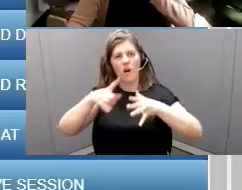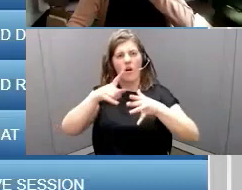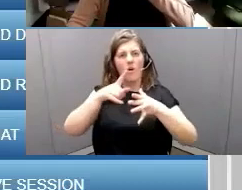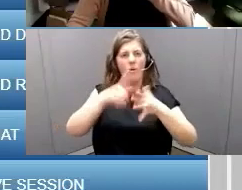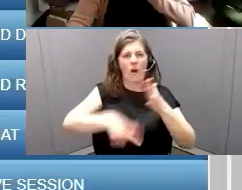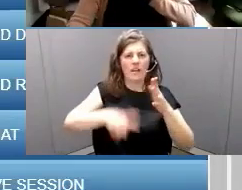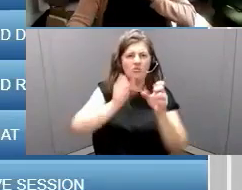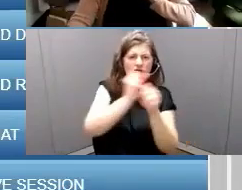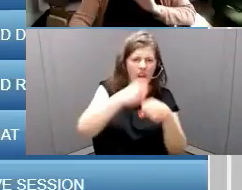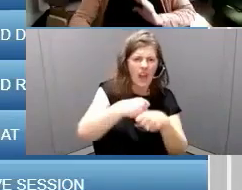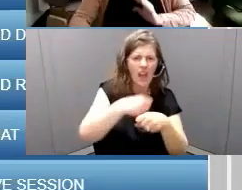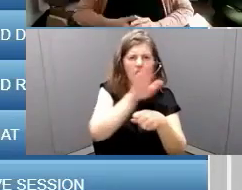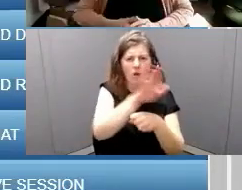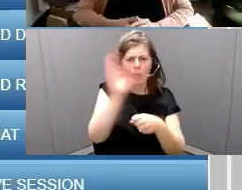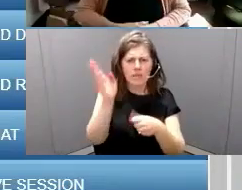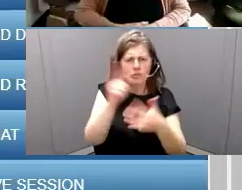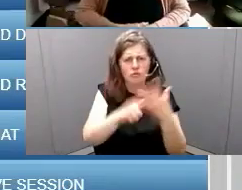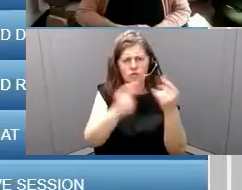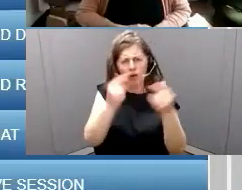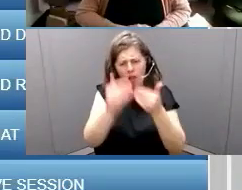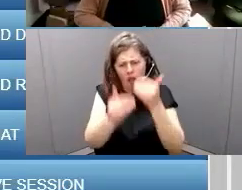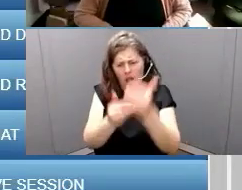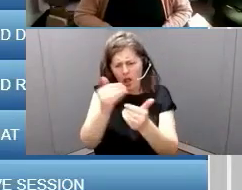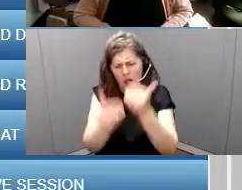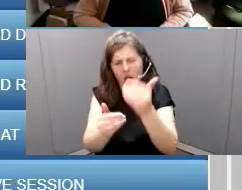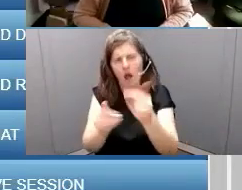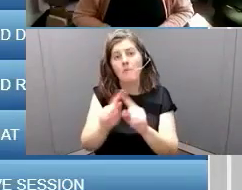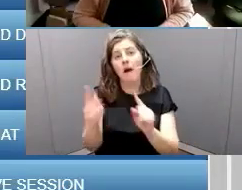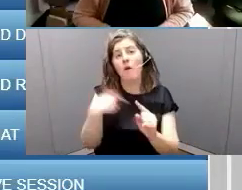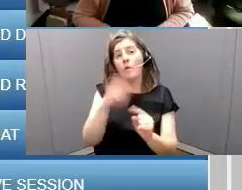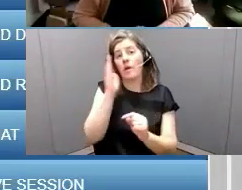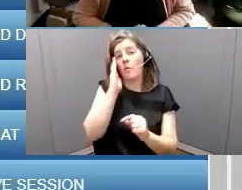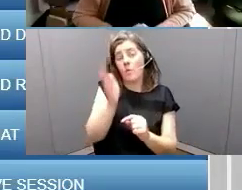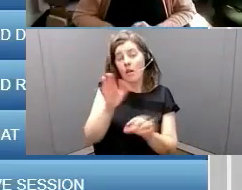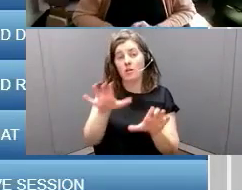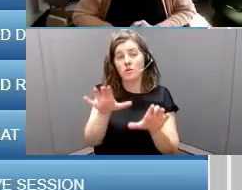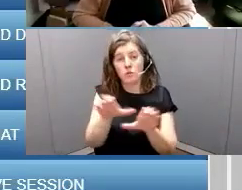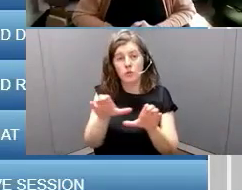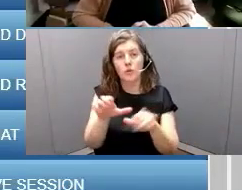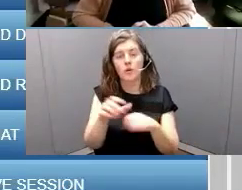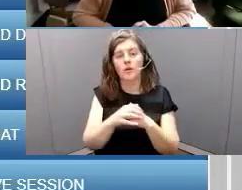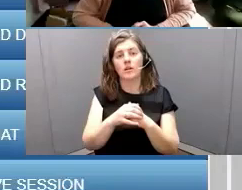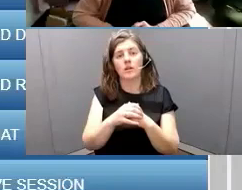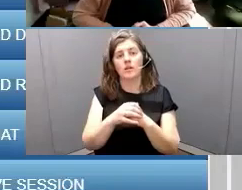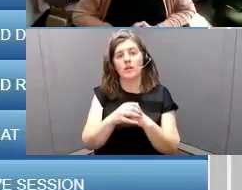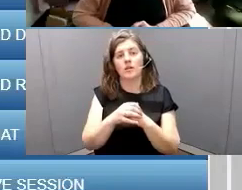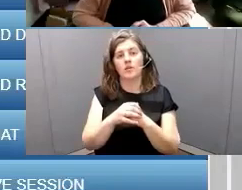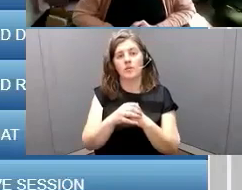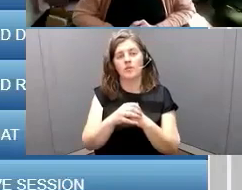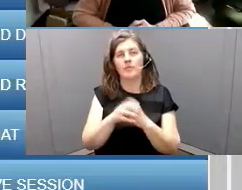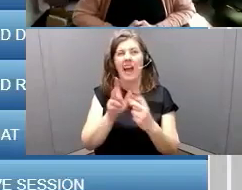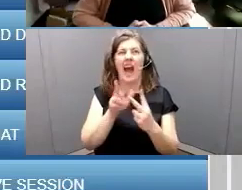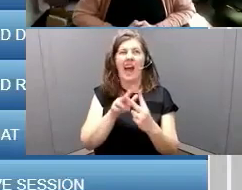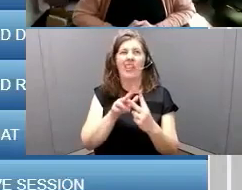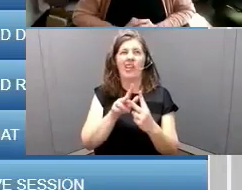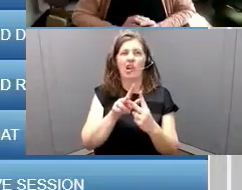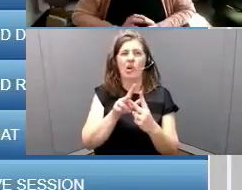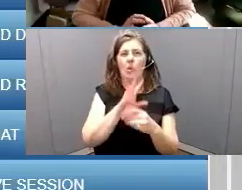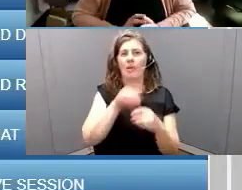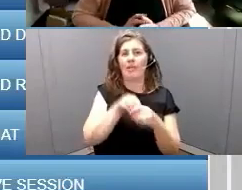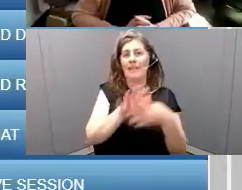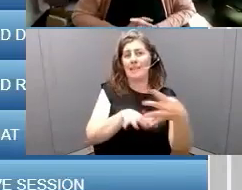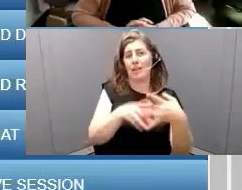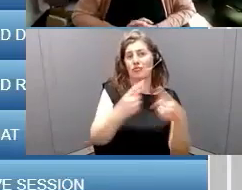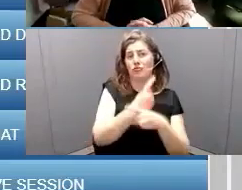your presentation, but we will be doing either within a scheduled